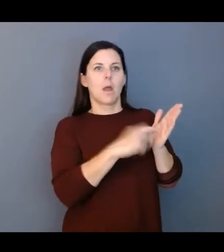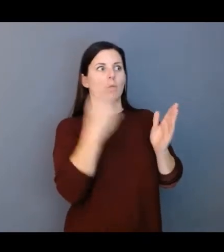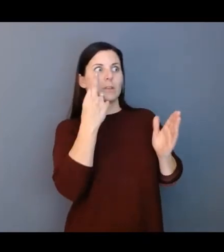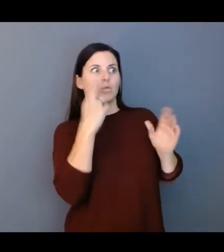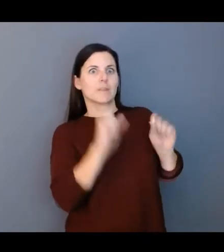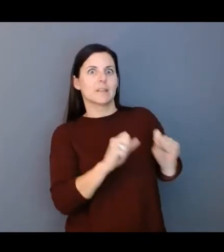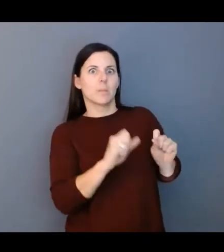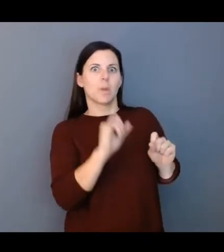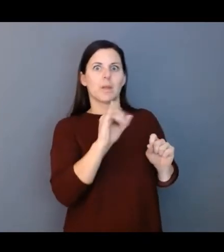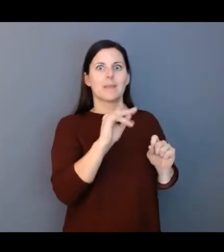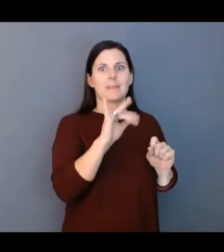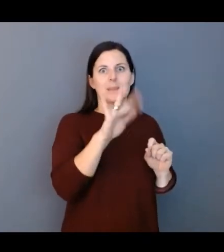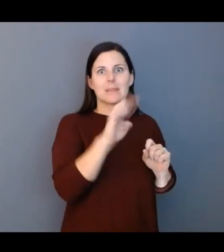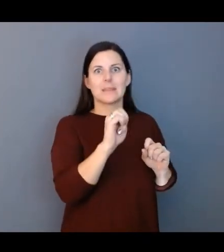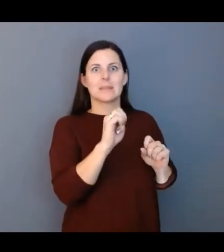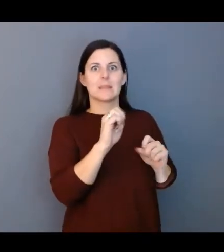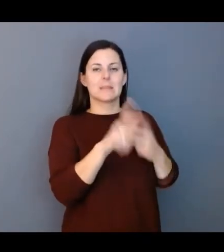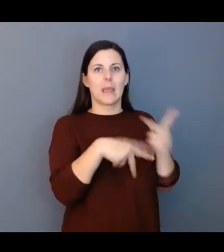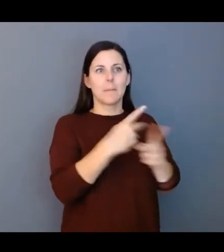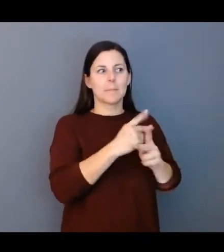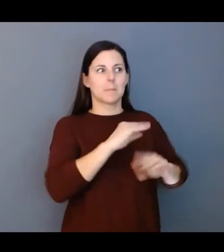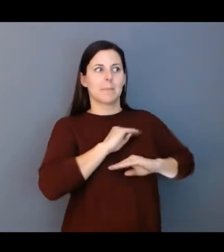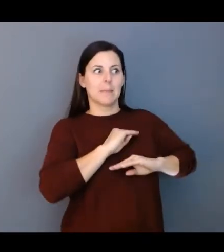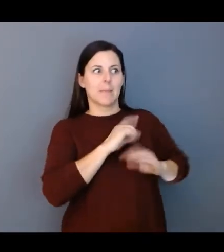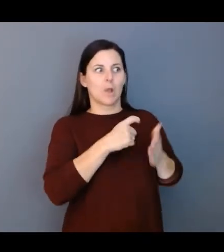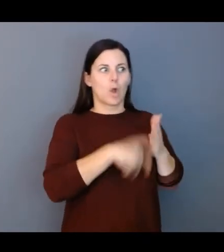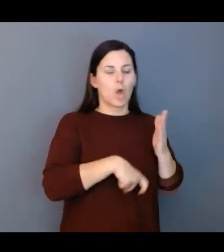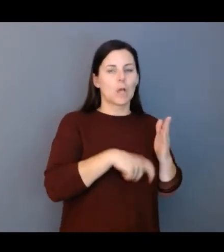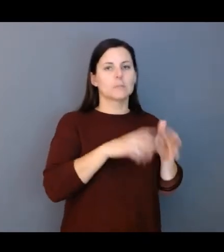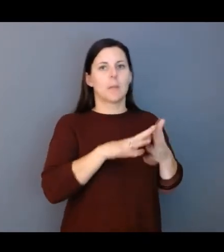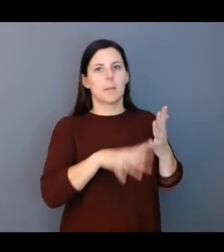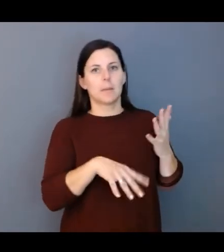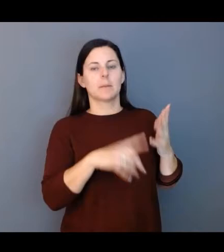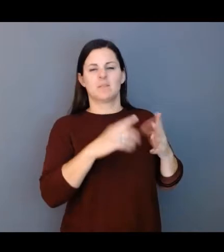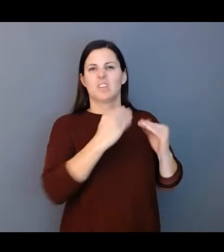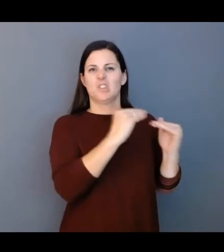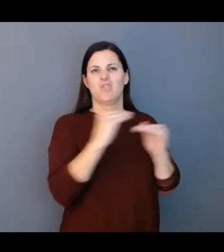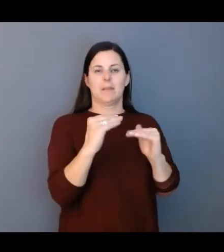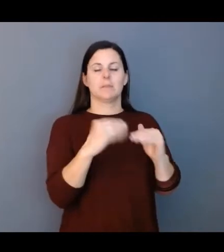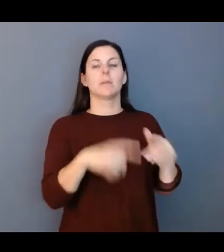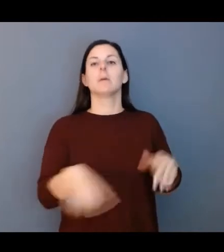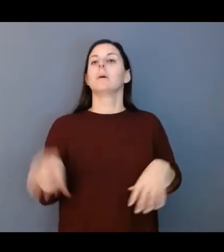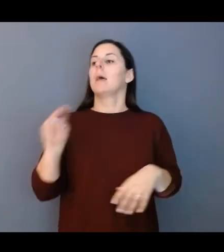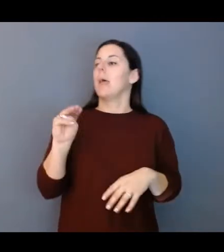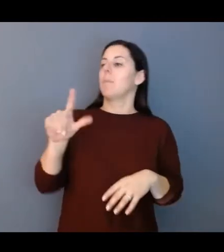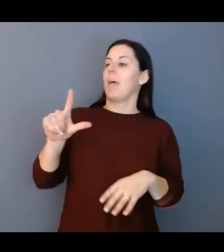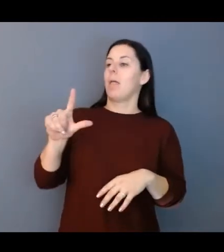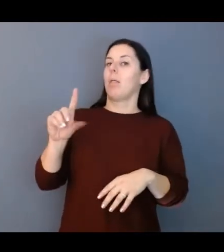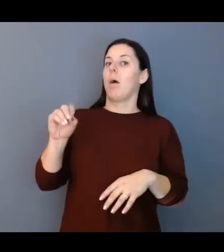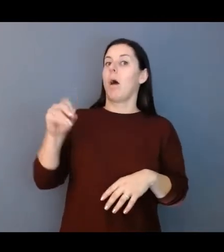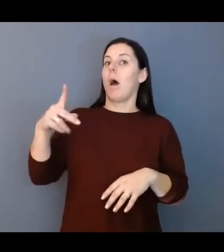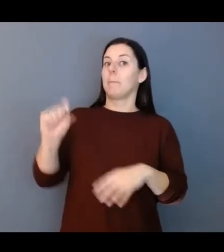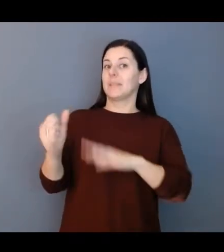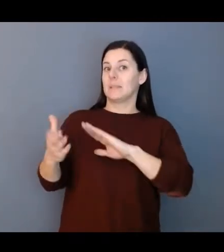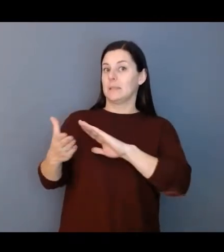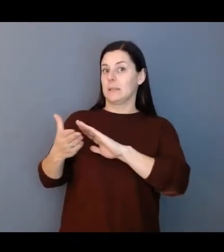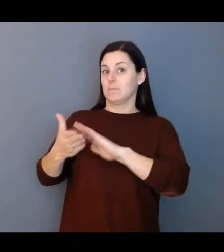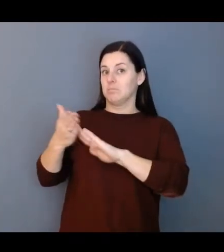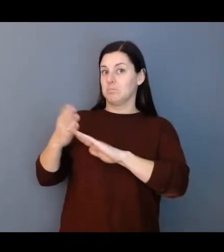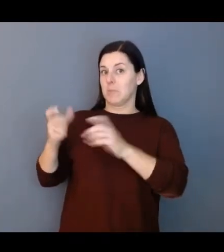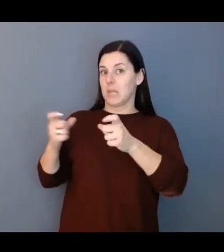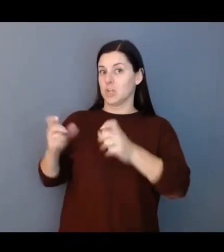what's a reasonable instance type that meets their cost and latency and throughput constraints. While an ML ops